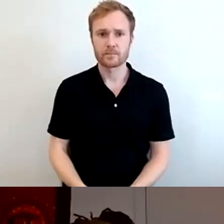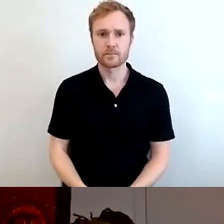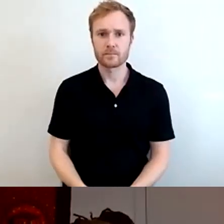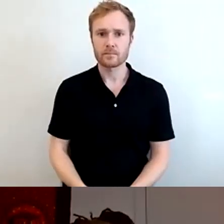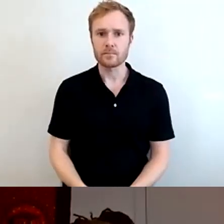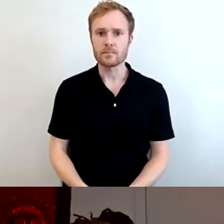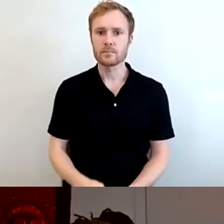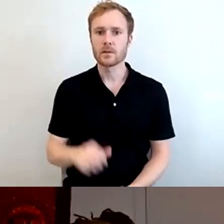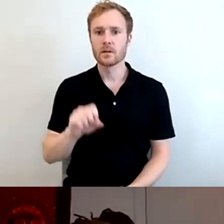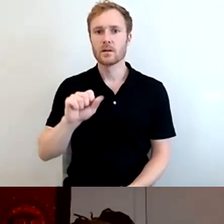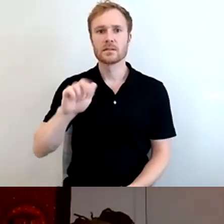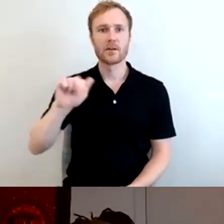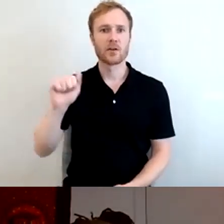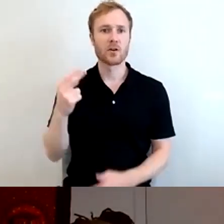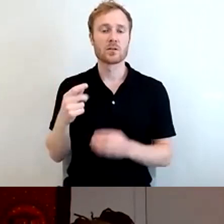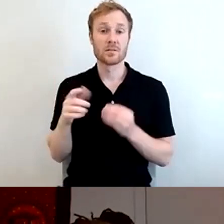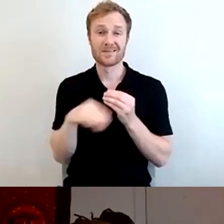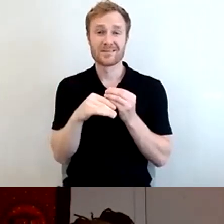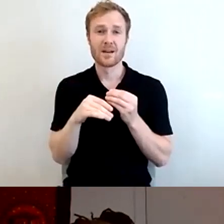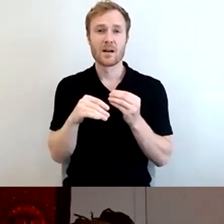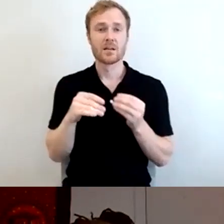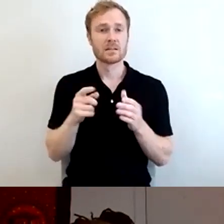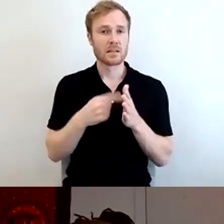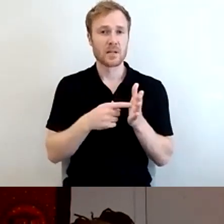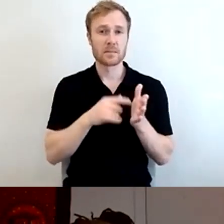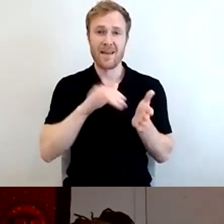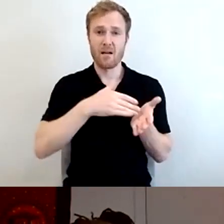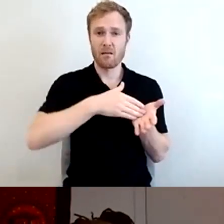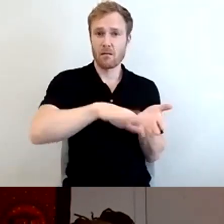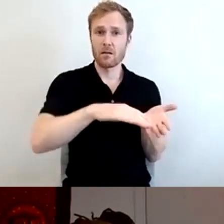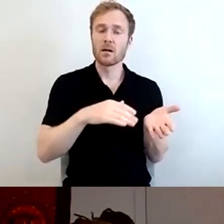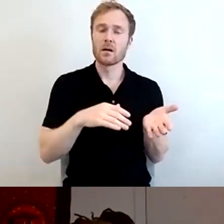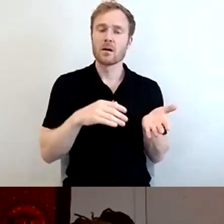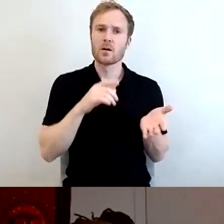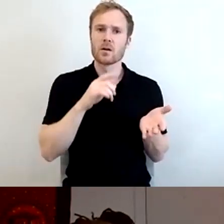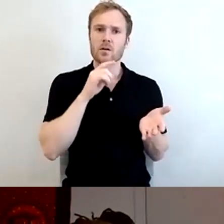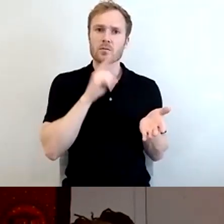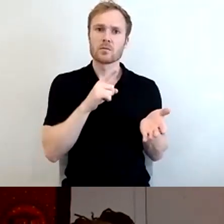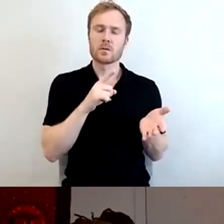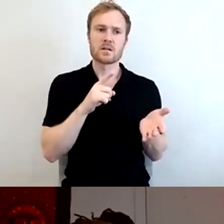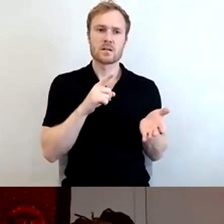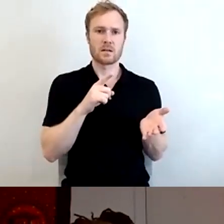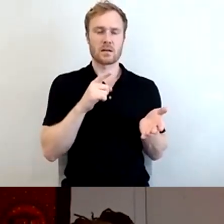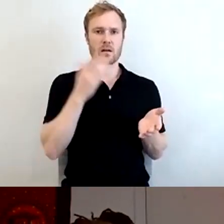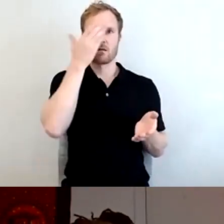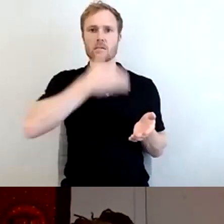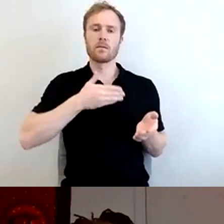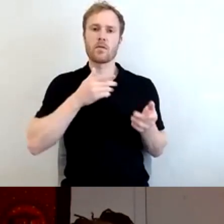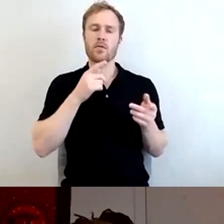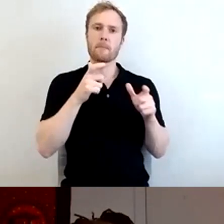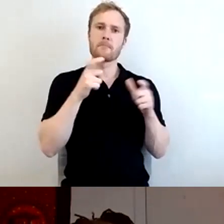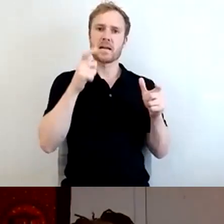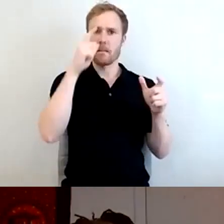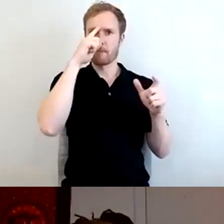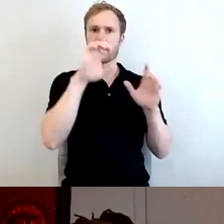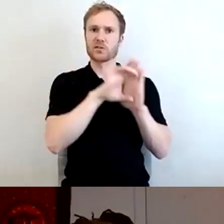our dismissal misses the bigger picture. So we have to remember that we need to allow space for youth to be and explore themselves, because